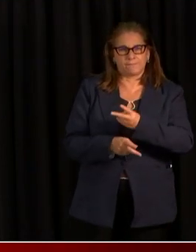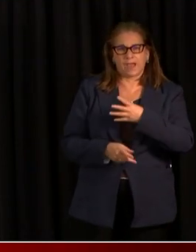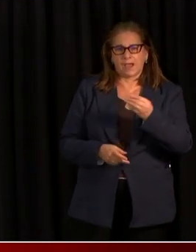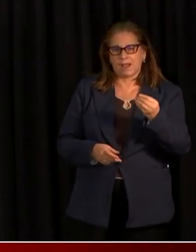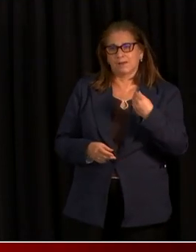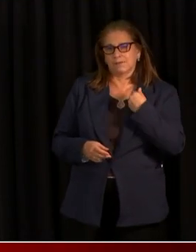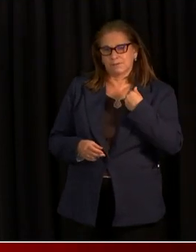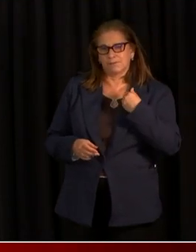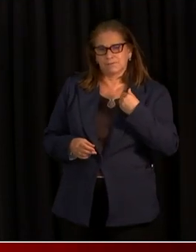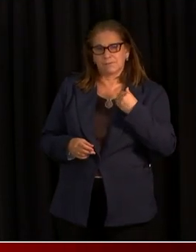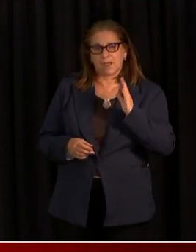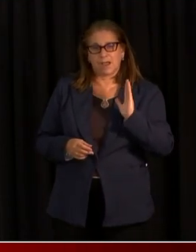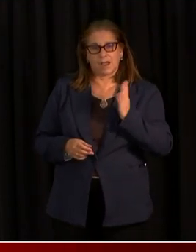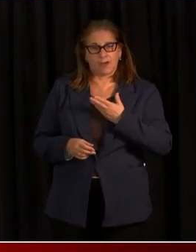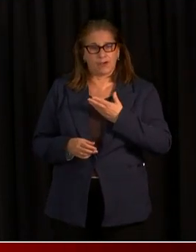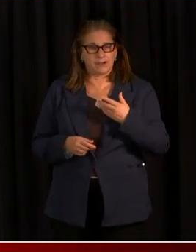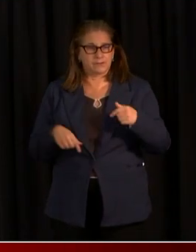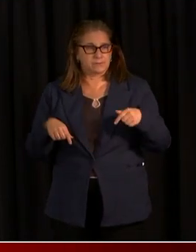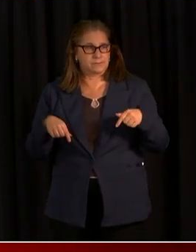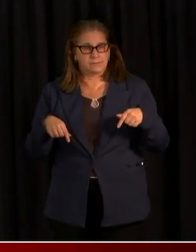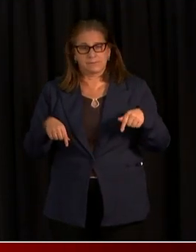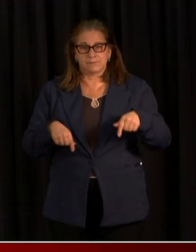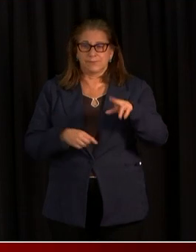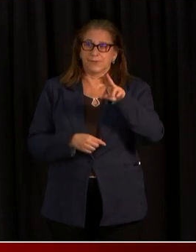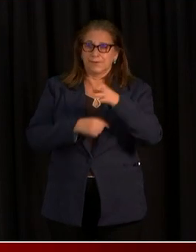time when our country is